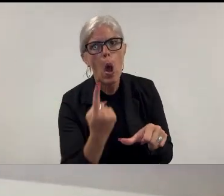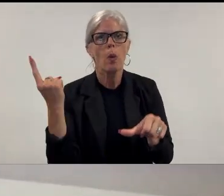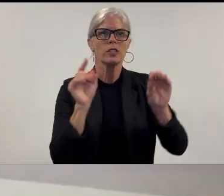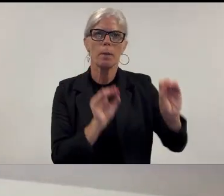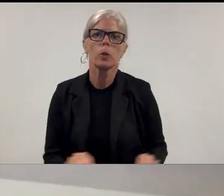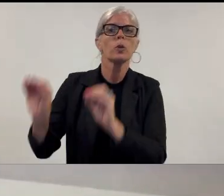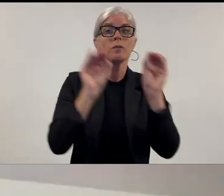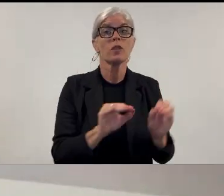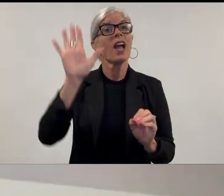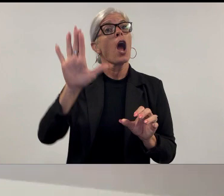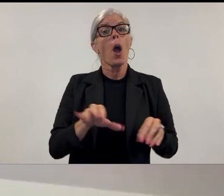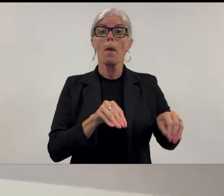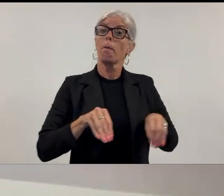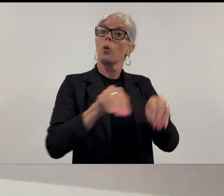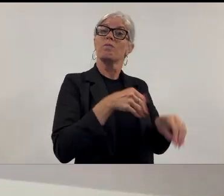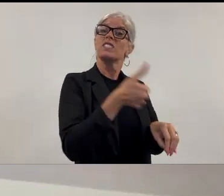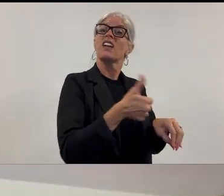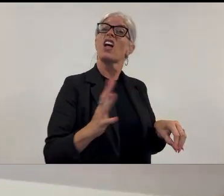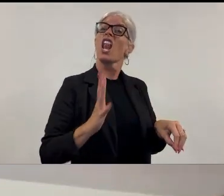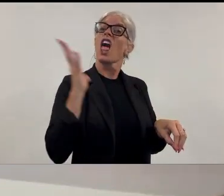know principles of